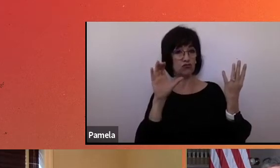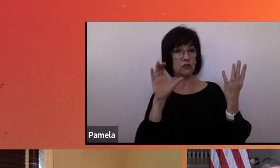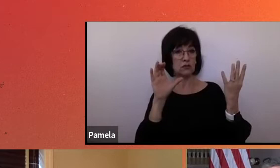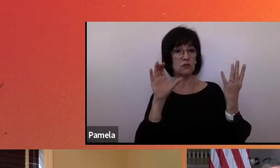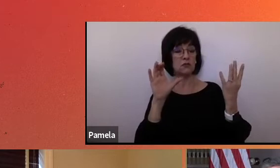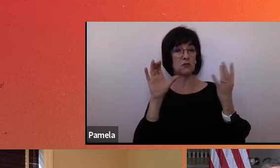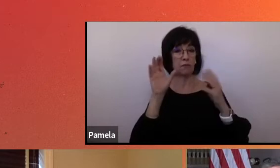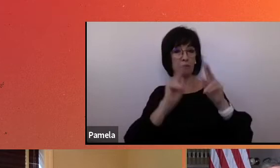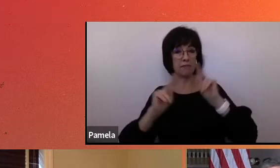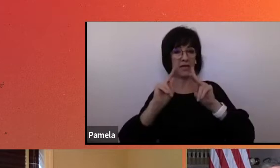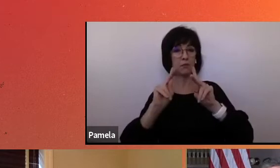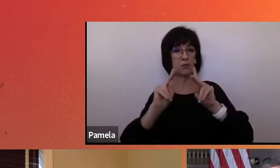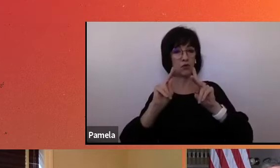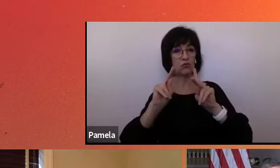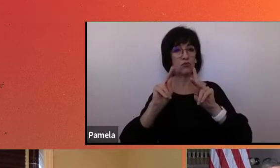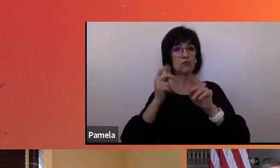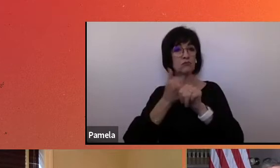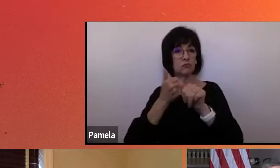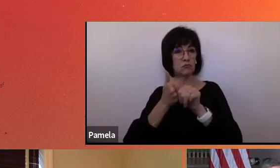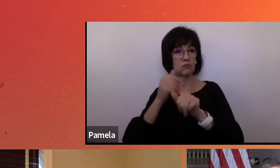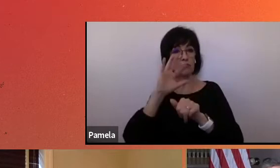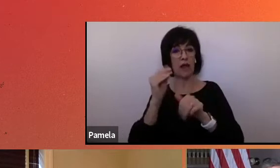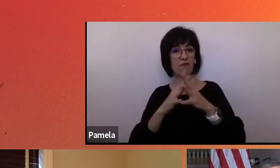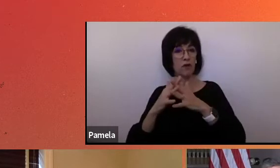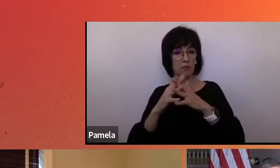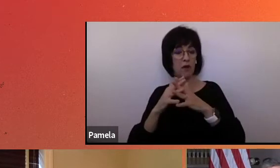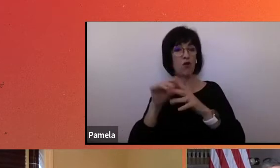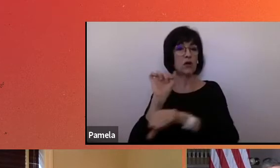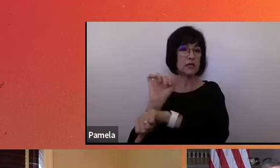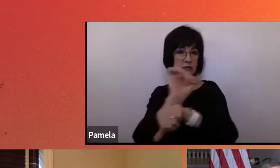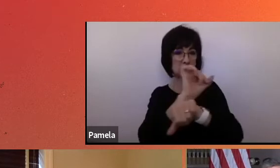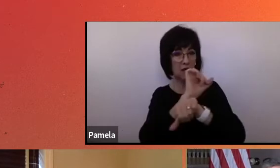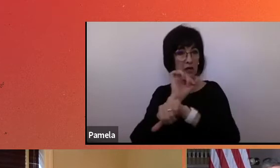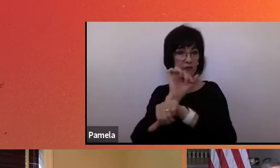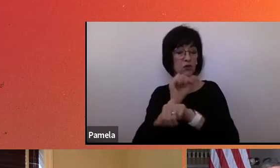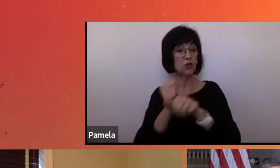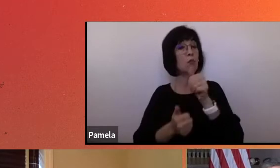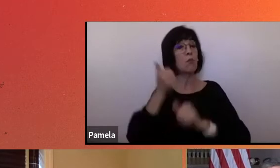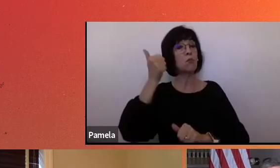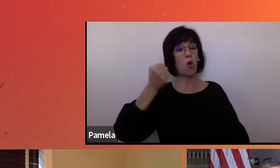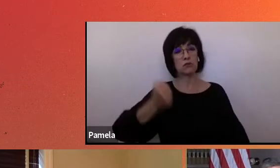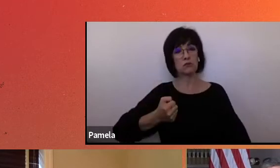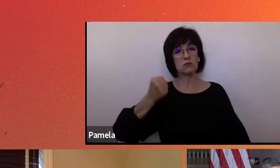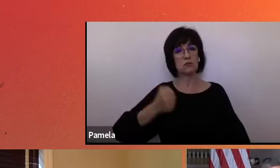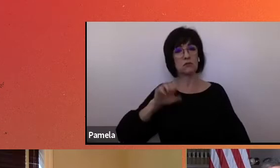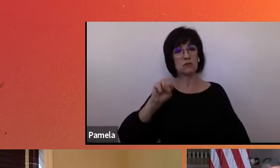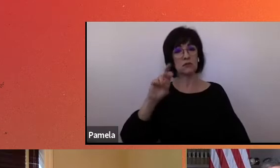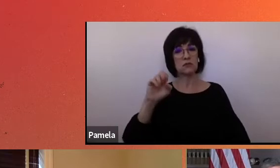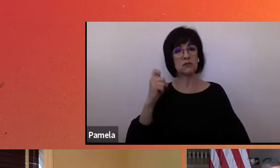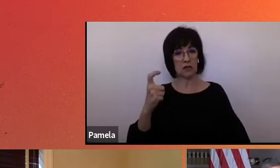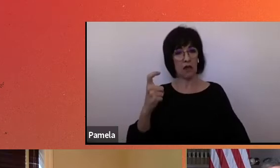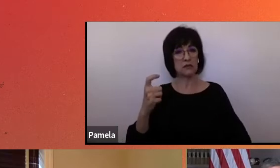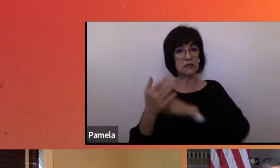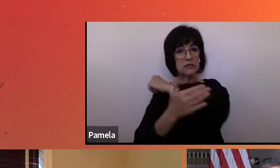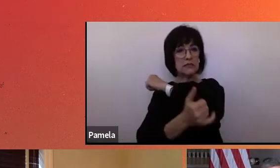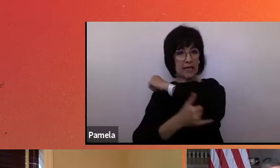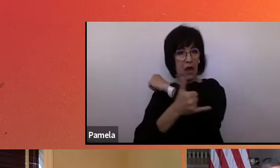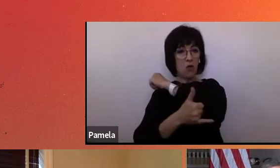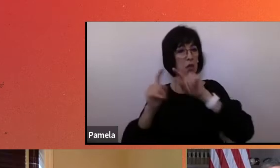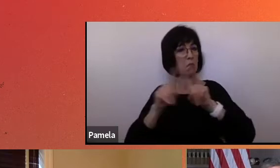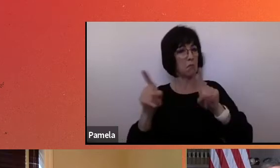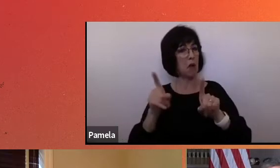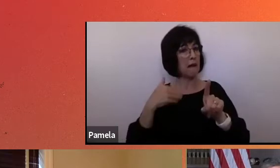state of Delaware. The majority of those were in Sussex County, but they were in all counties of Delaware. That's